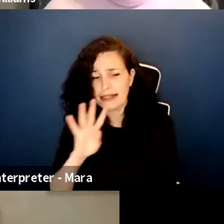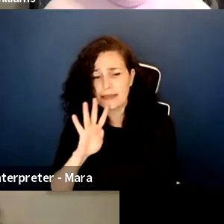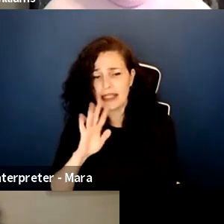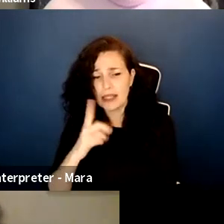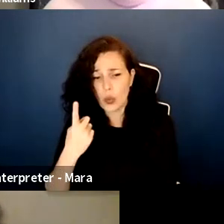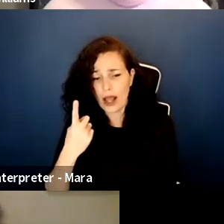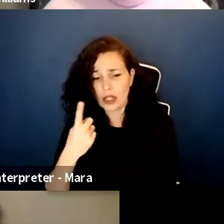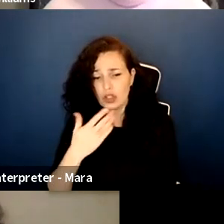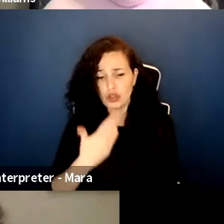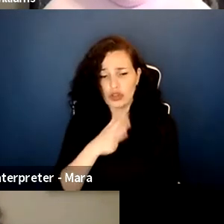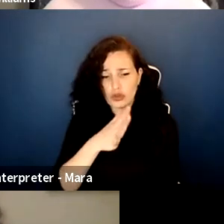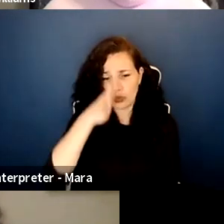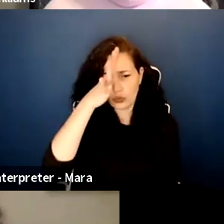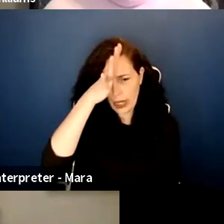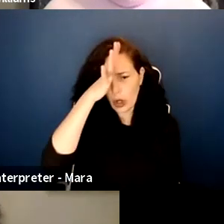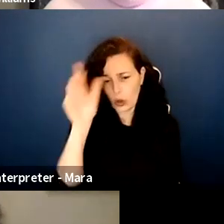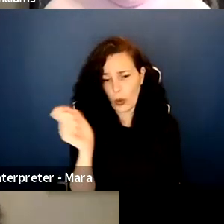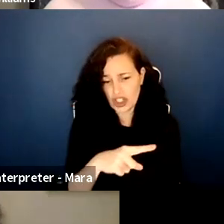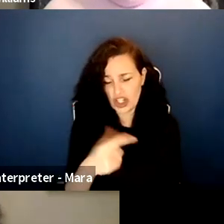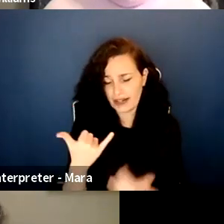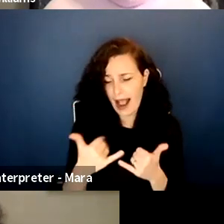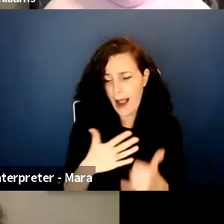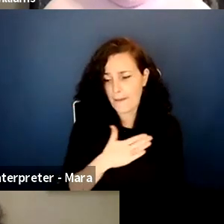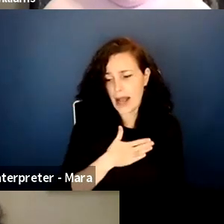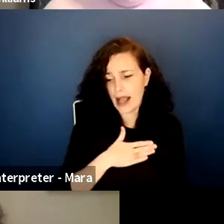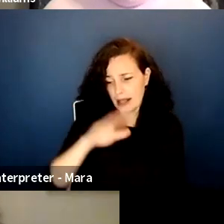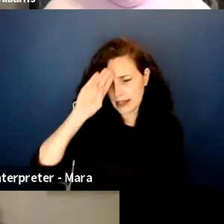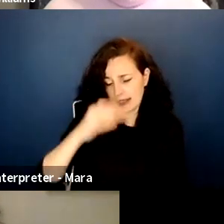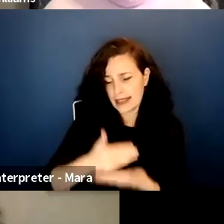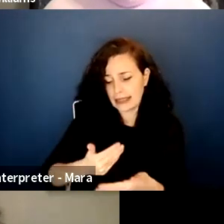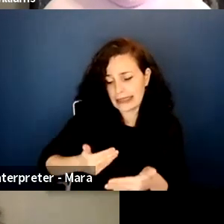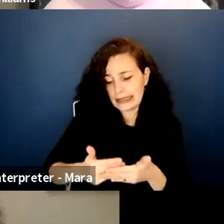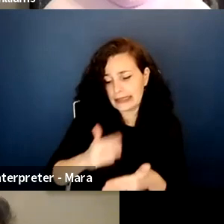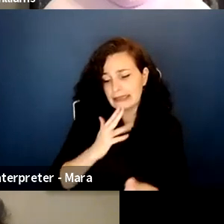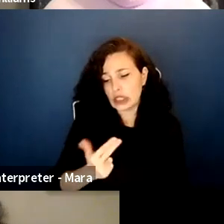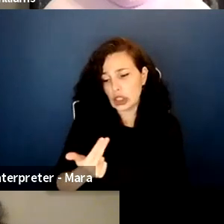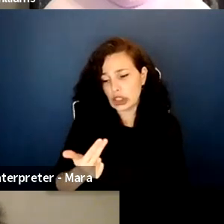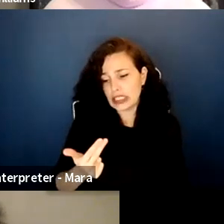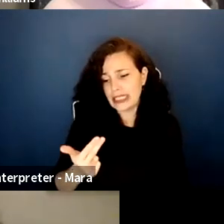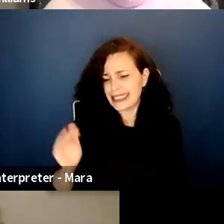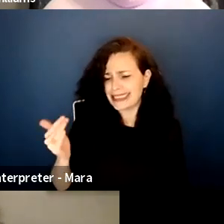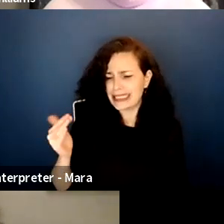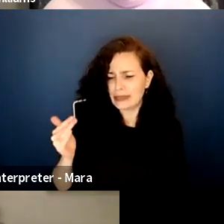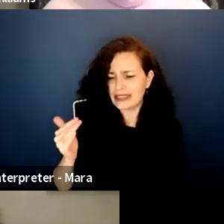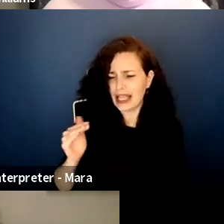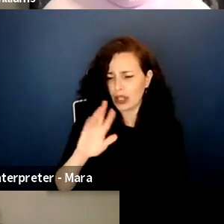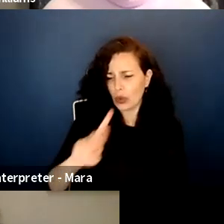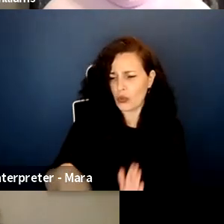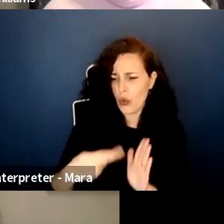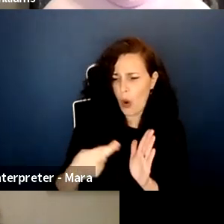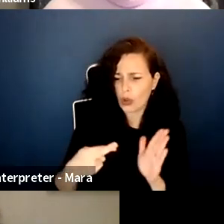Now that my son is approaching 13, that there seem to be fewer and farther between in terms of